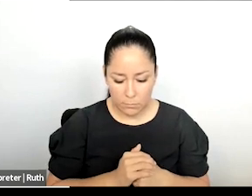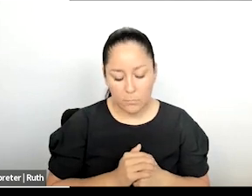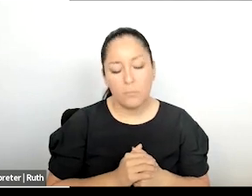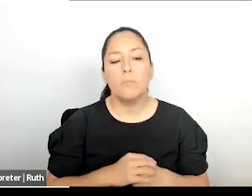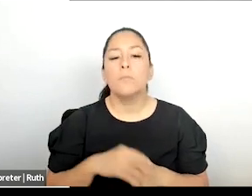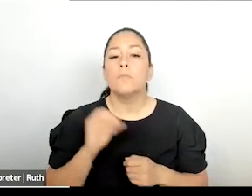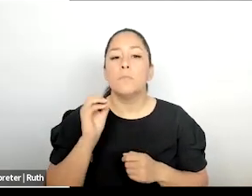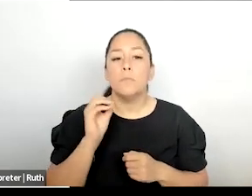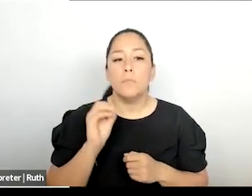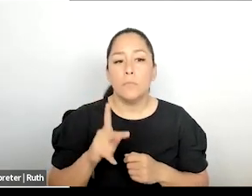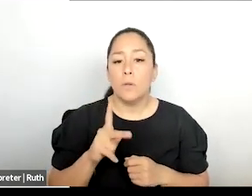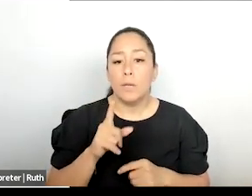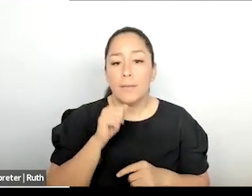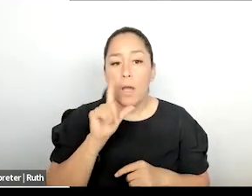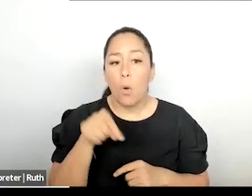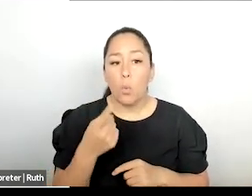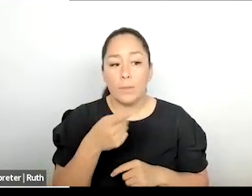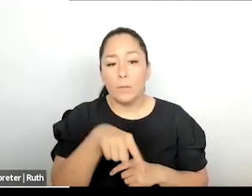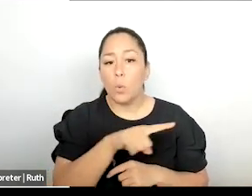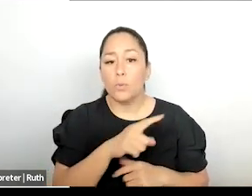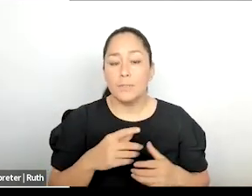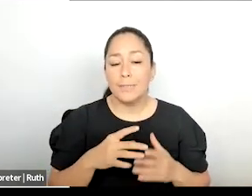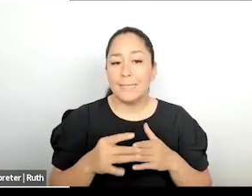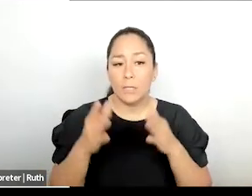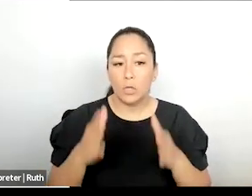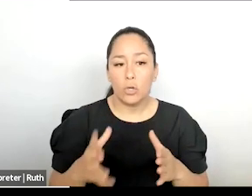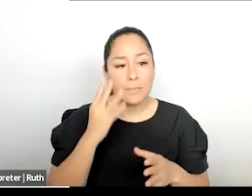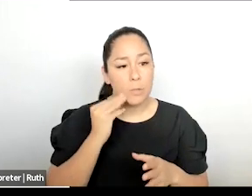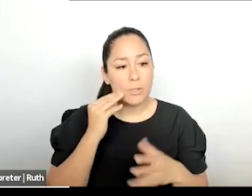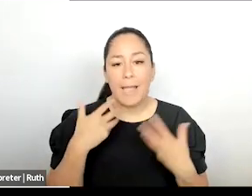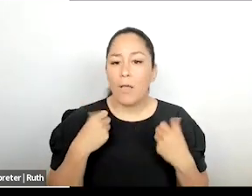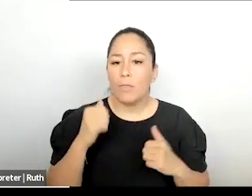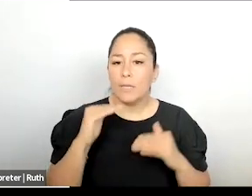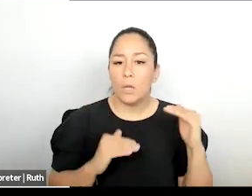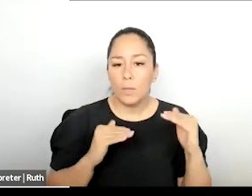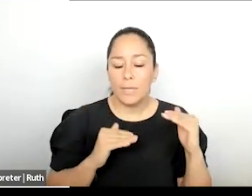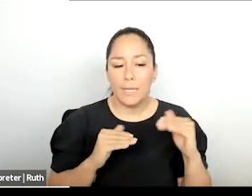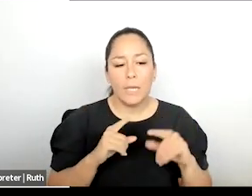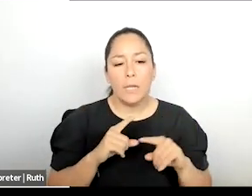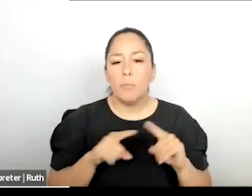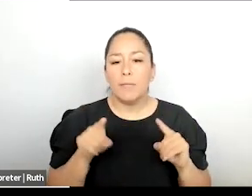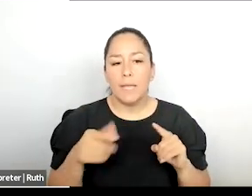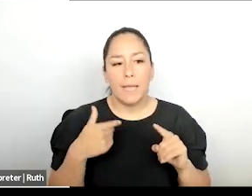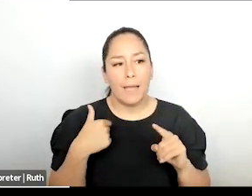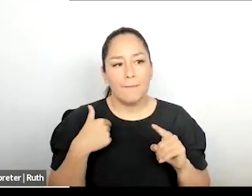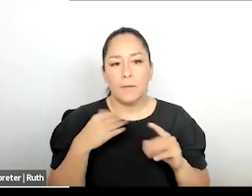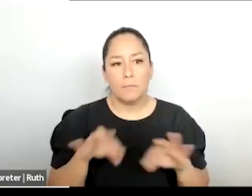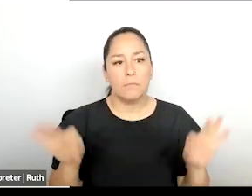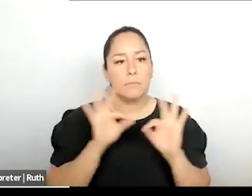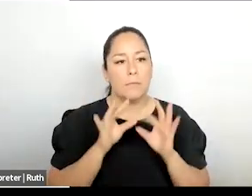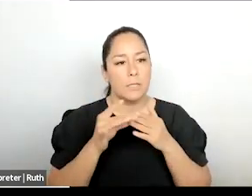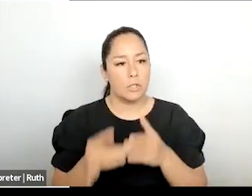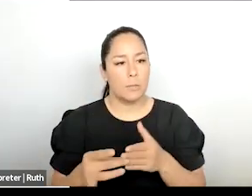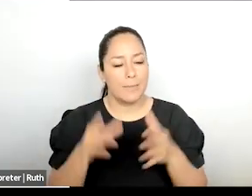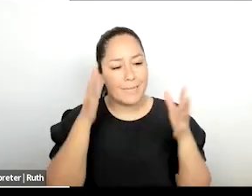key leaders who are experiencing the health inequity and living through the health inequity have key leadership in implementing